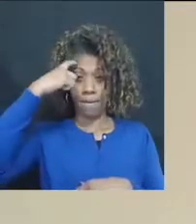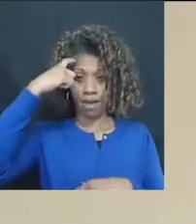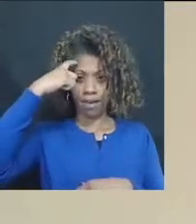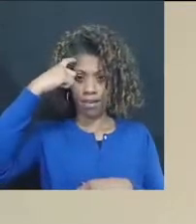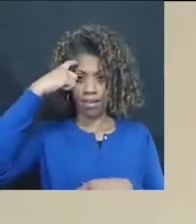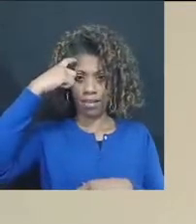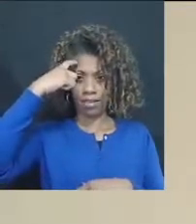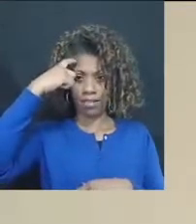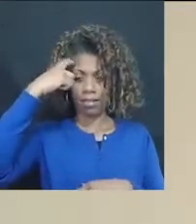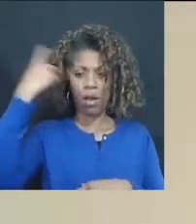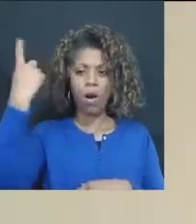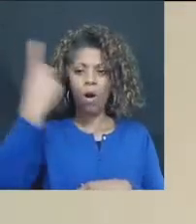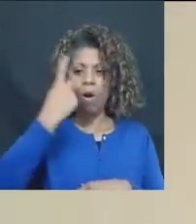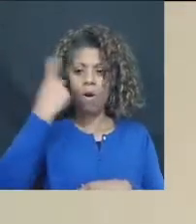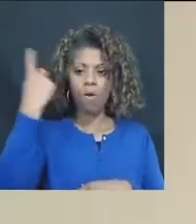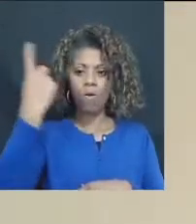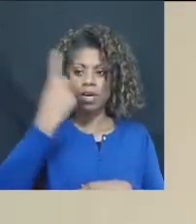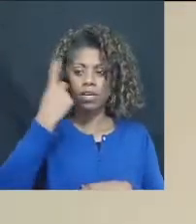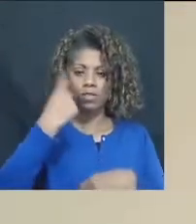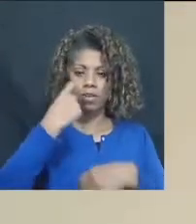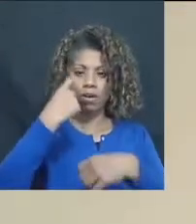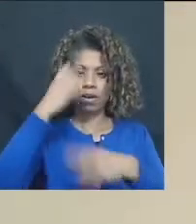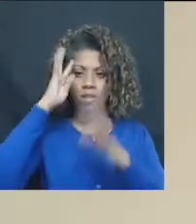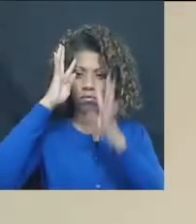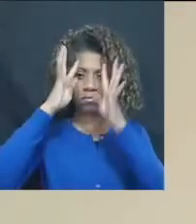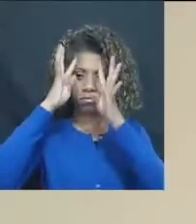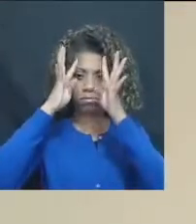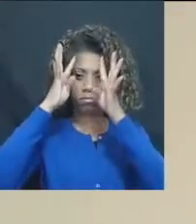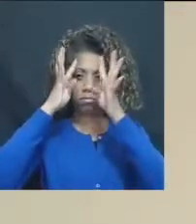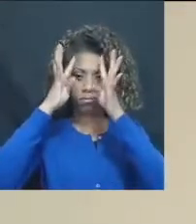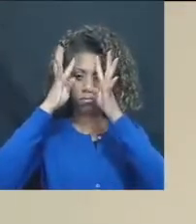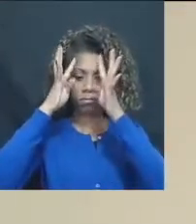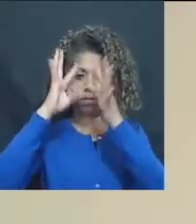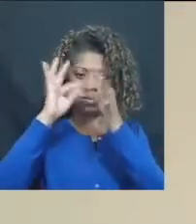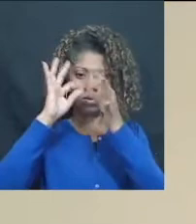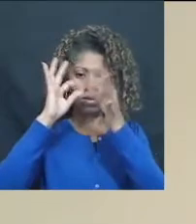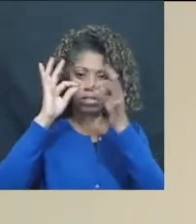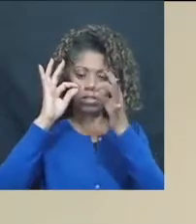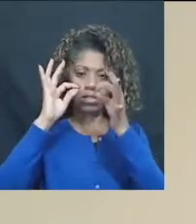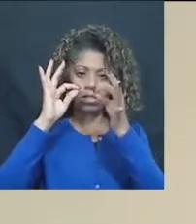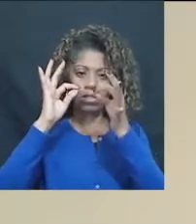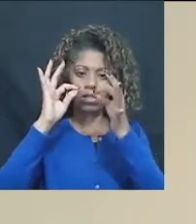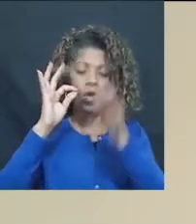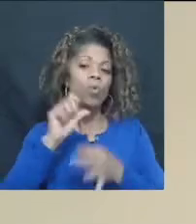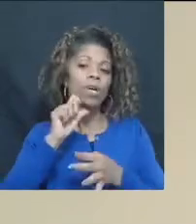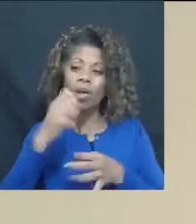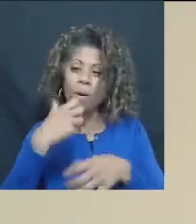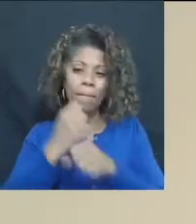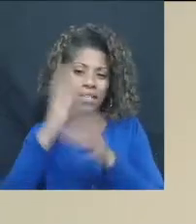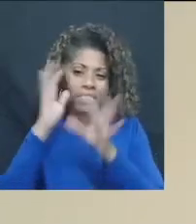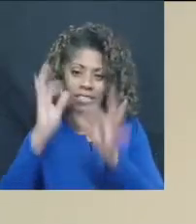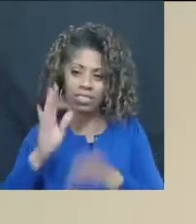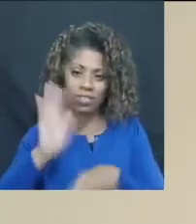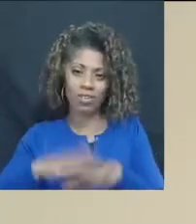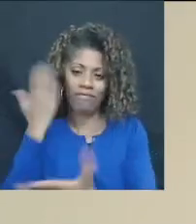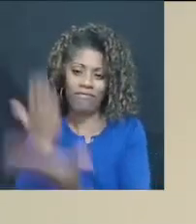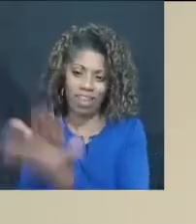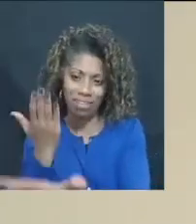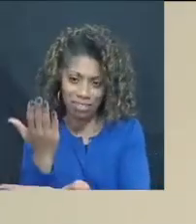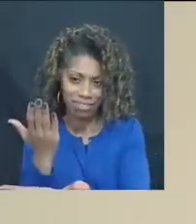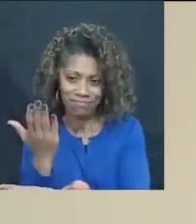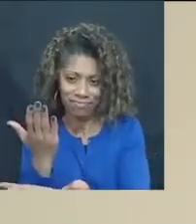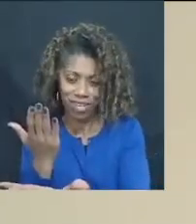right? That is how we make our decisions. We don't make our decisions based on facts. We make our decisions based on perception. And you kind of know this subconsciously